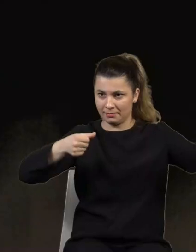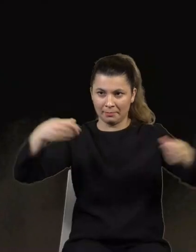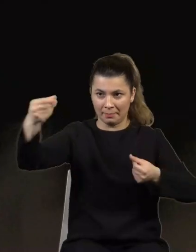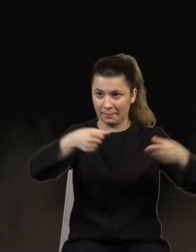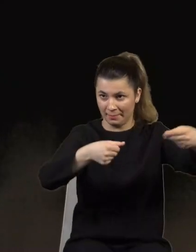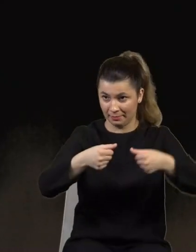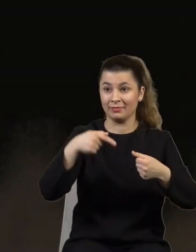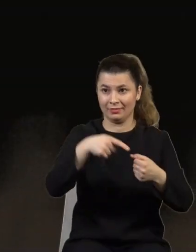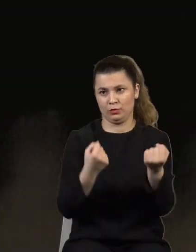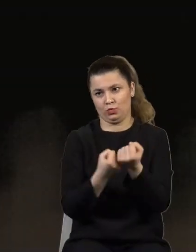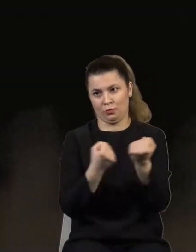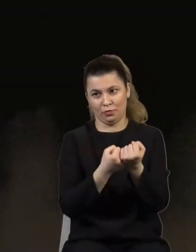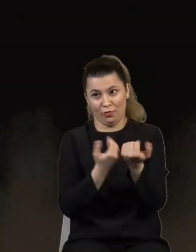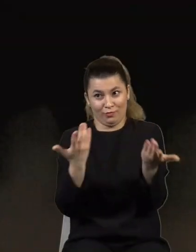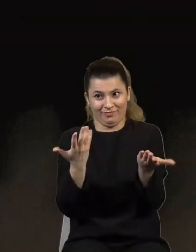And